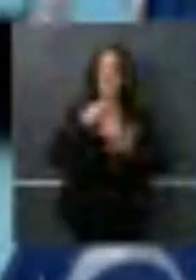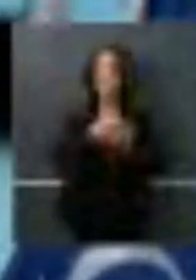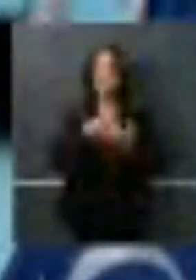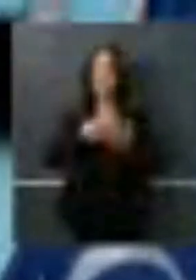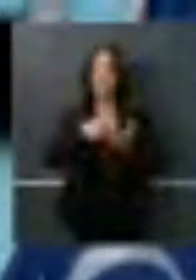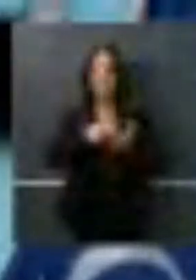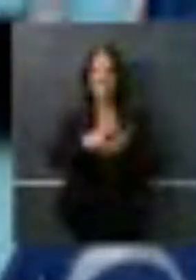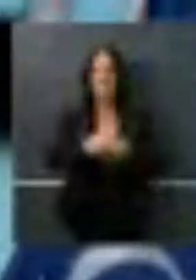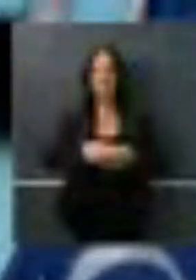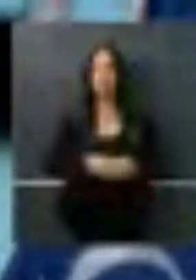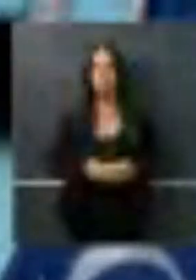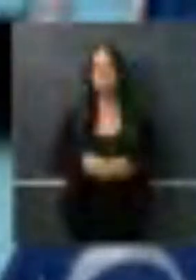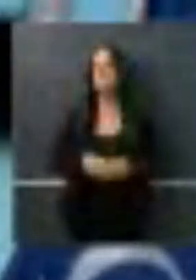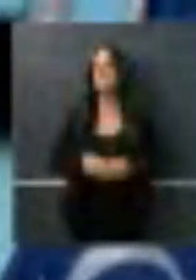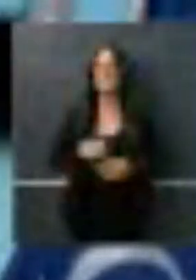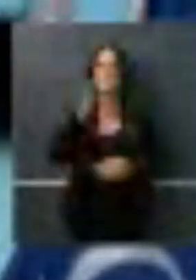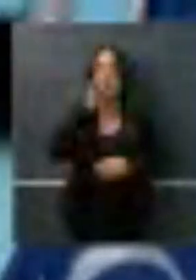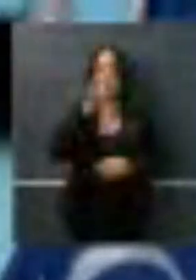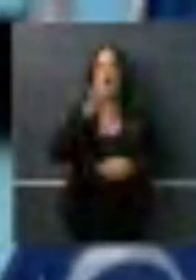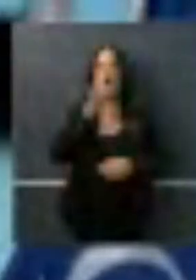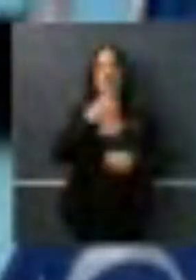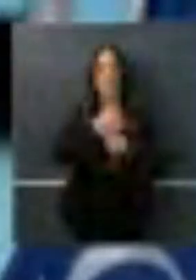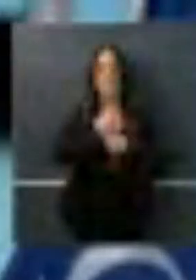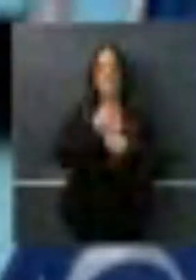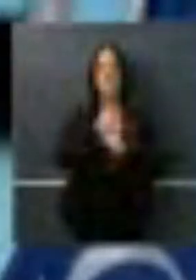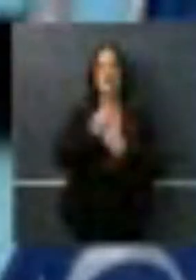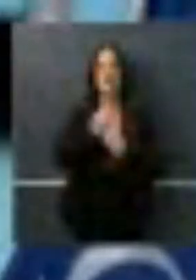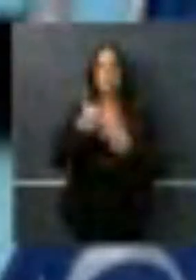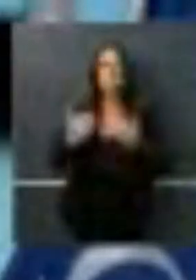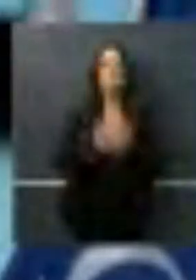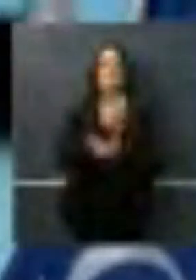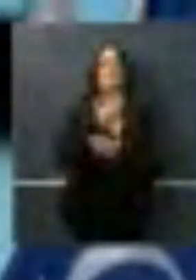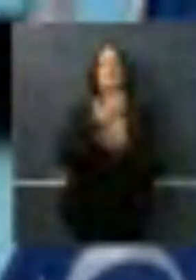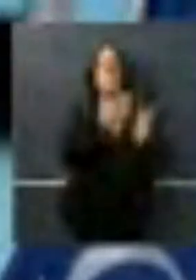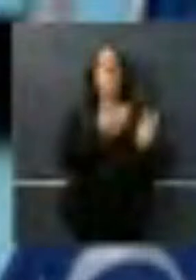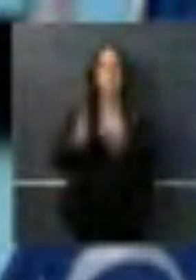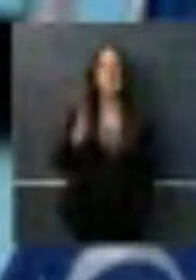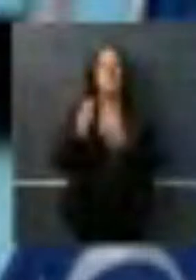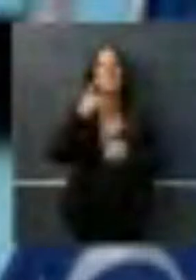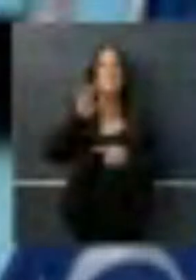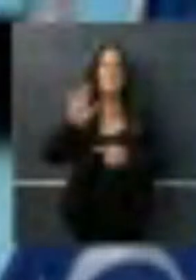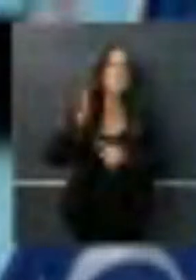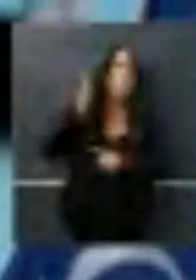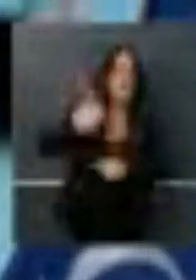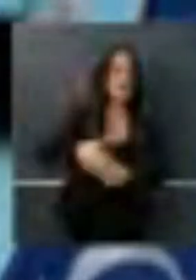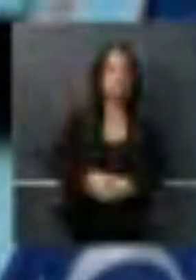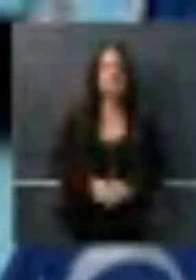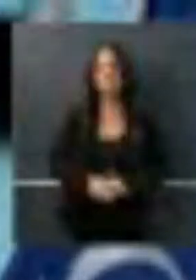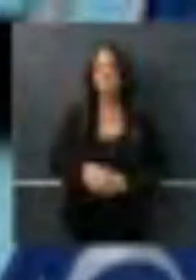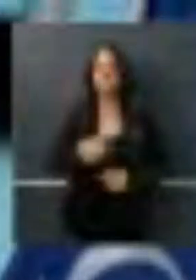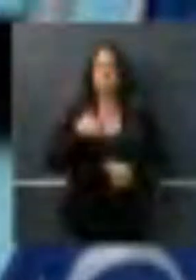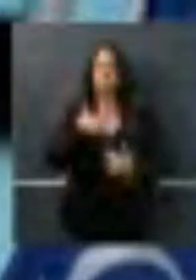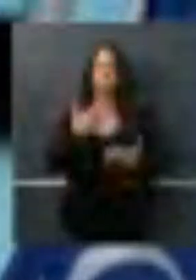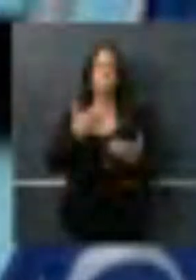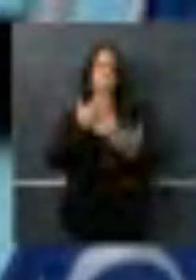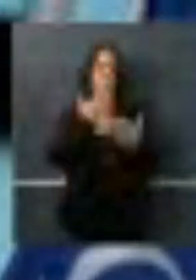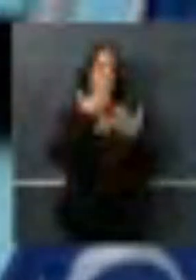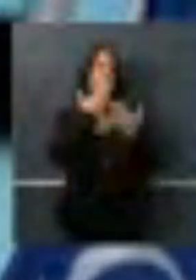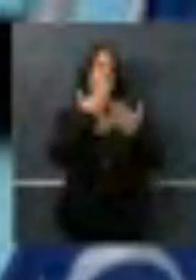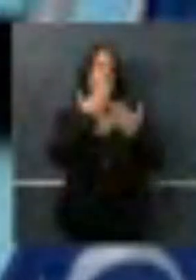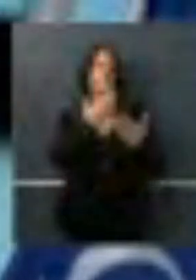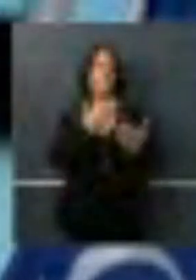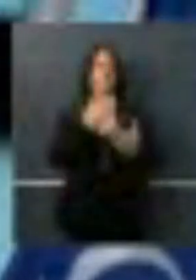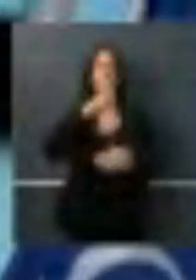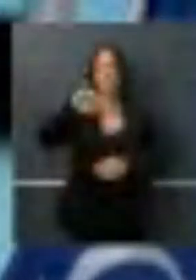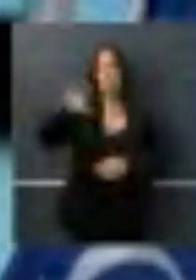place for future processing. I want to, again, just congratulate JB on his leadership on